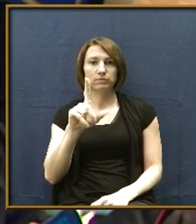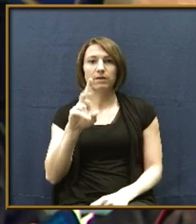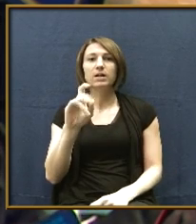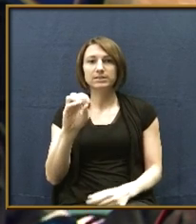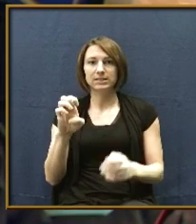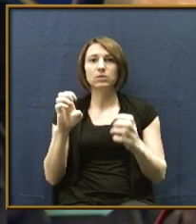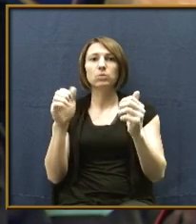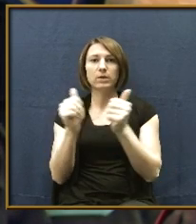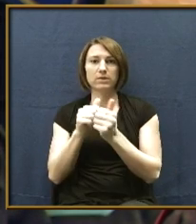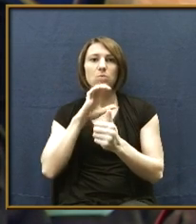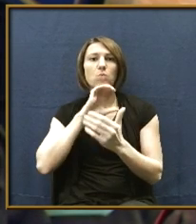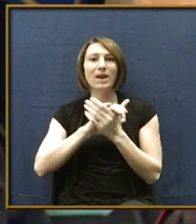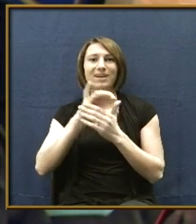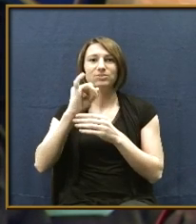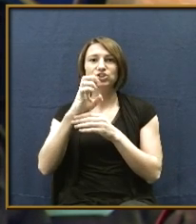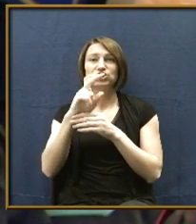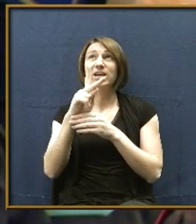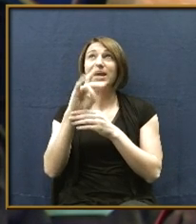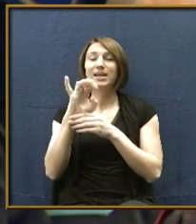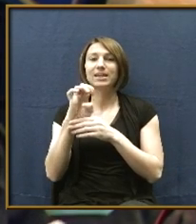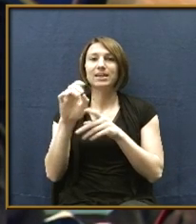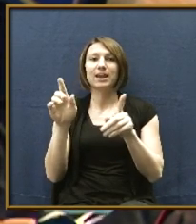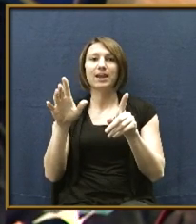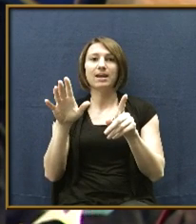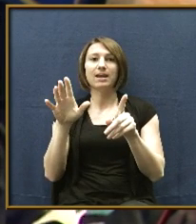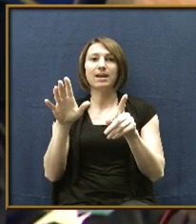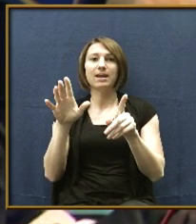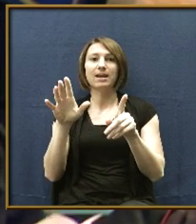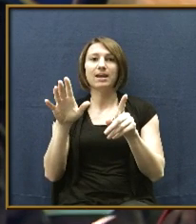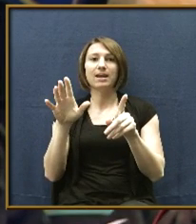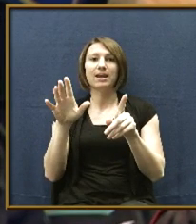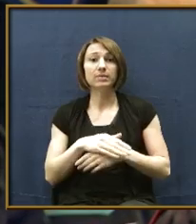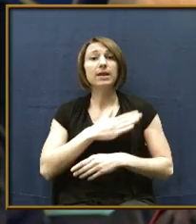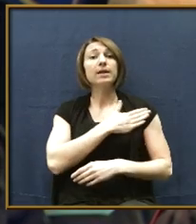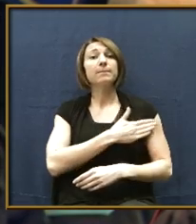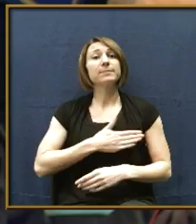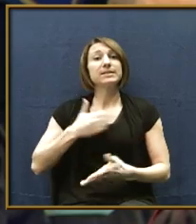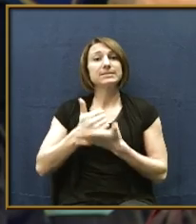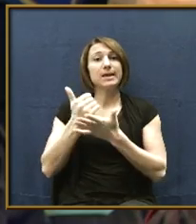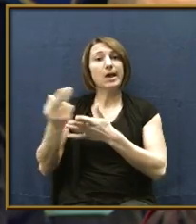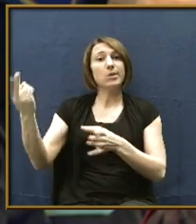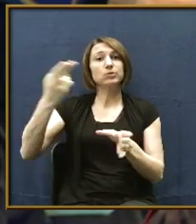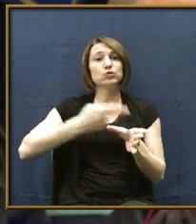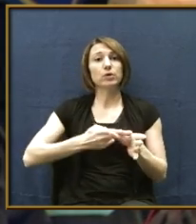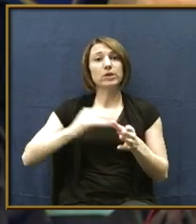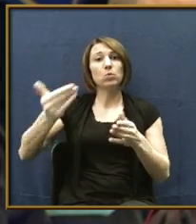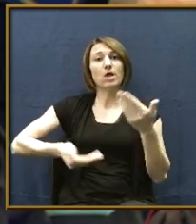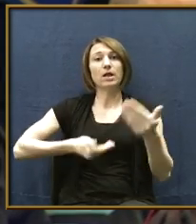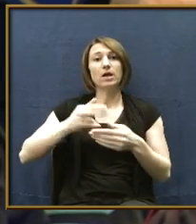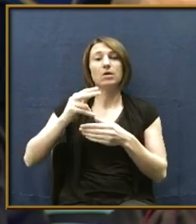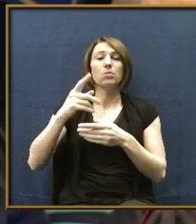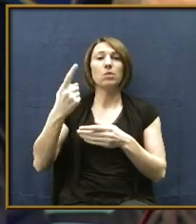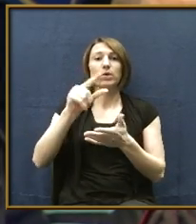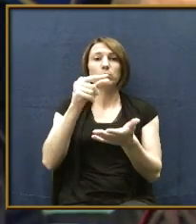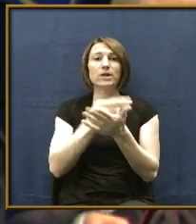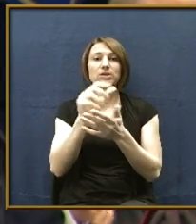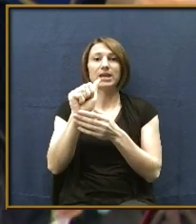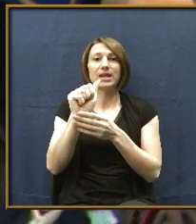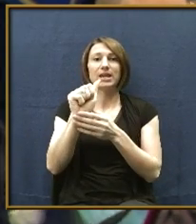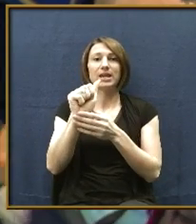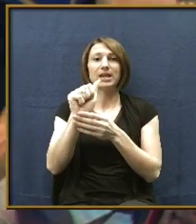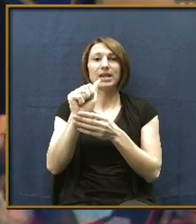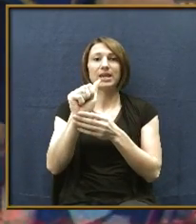Jacqueline and their daughter, Mia. Please join me in the state's very own, Dr. Hector